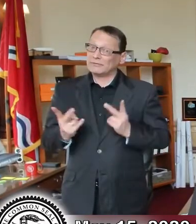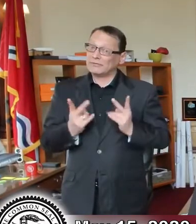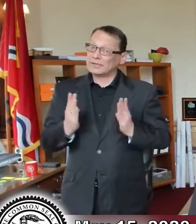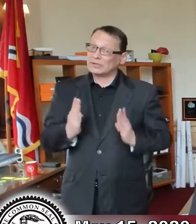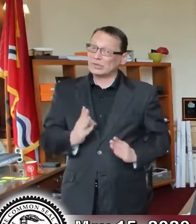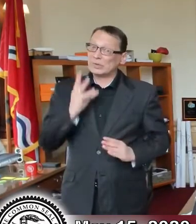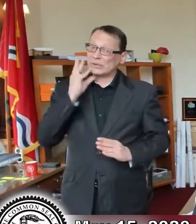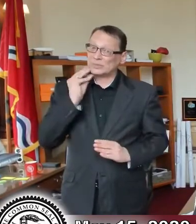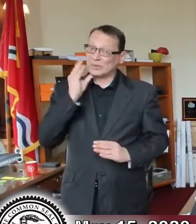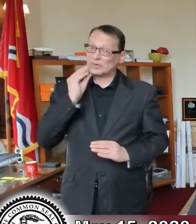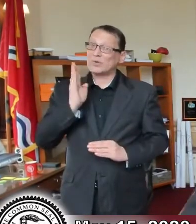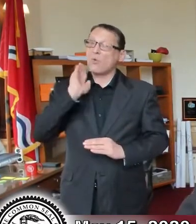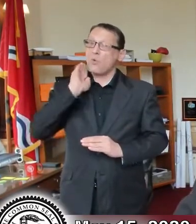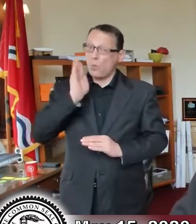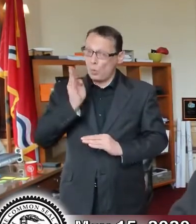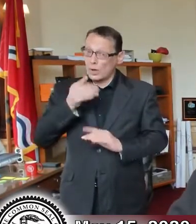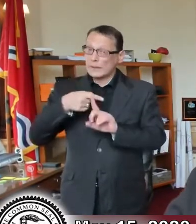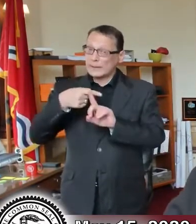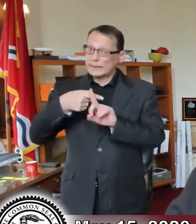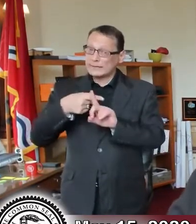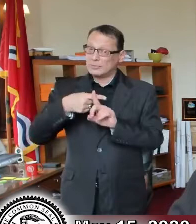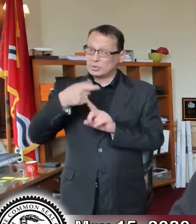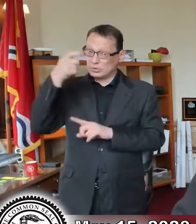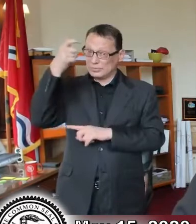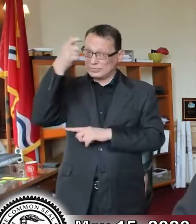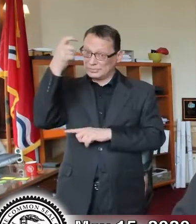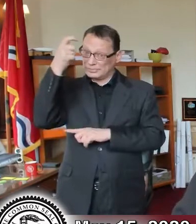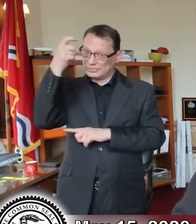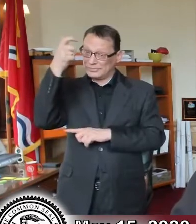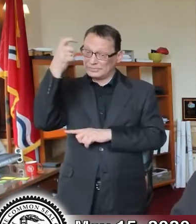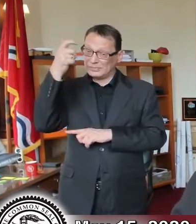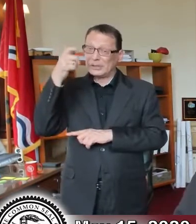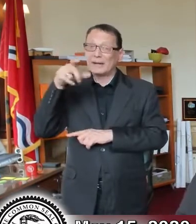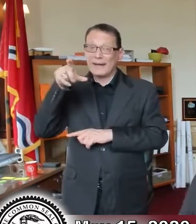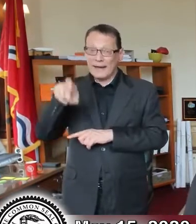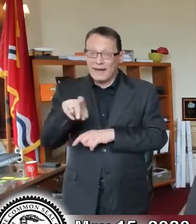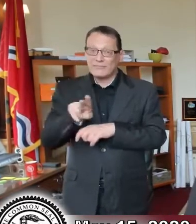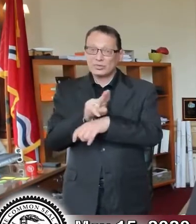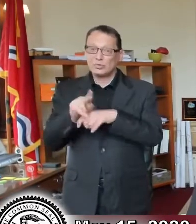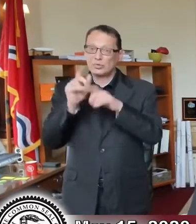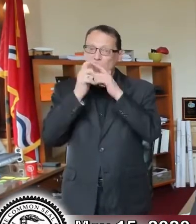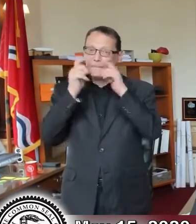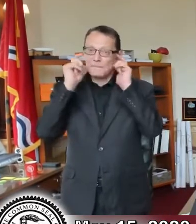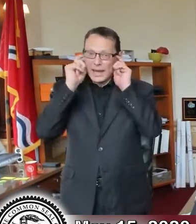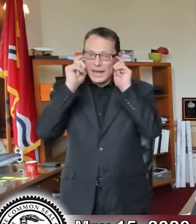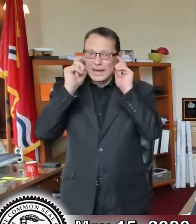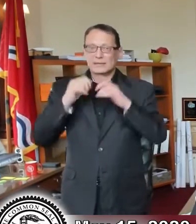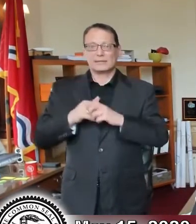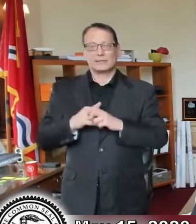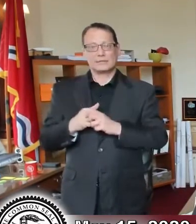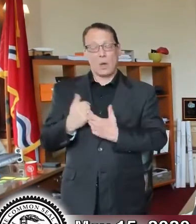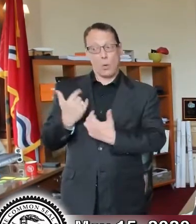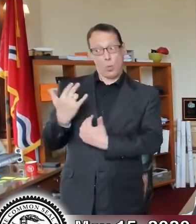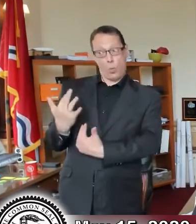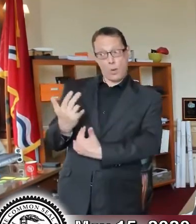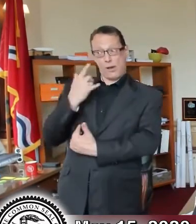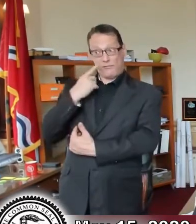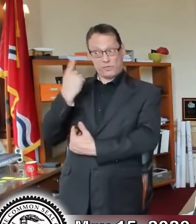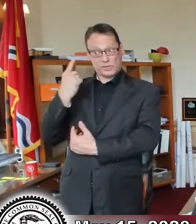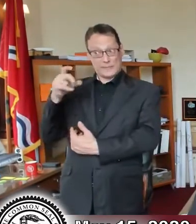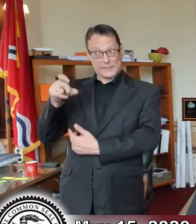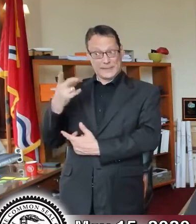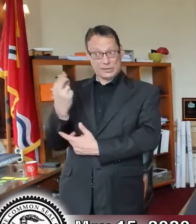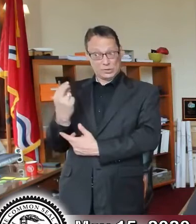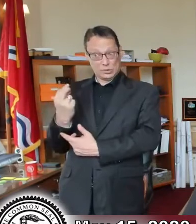you come in, your temperature will be taken. You won't be able to come in unless you have a mask on. If there's a wait for something that you need to